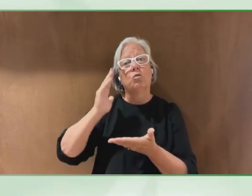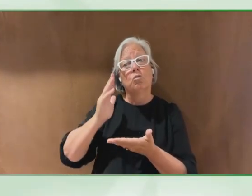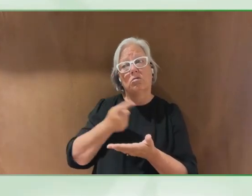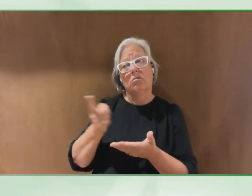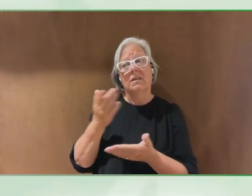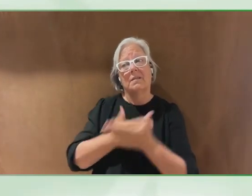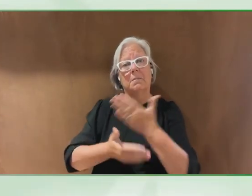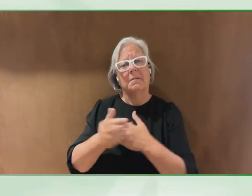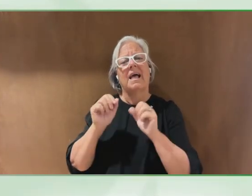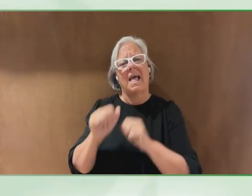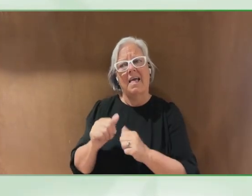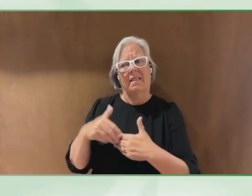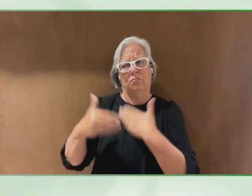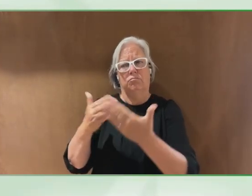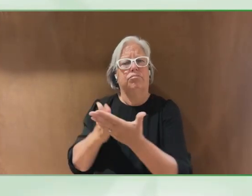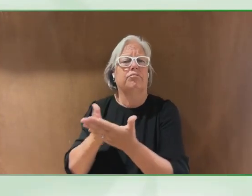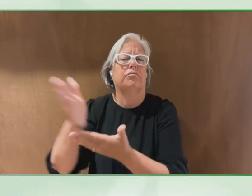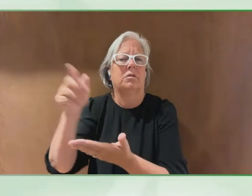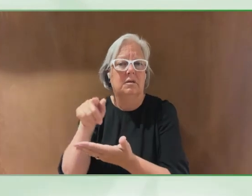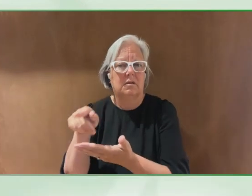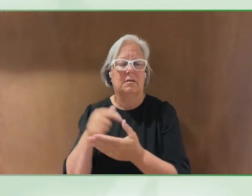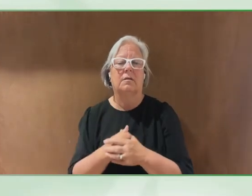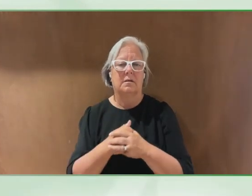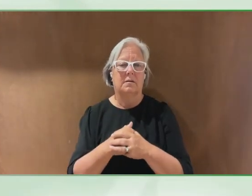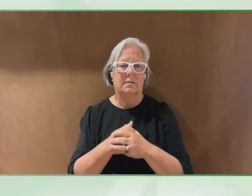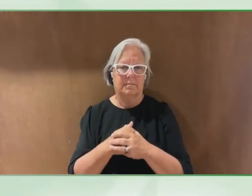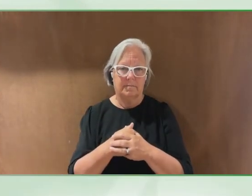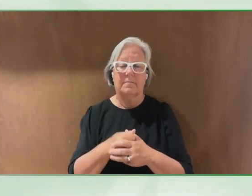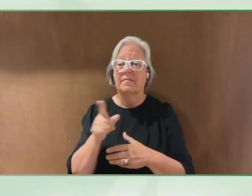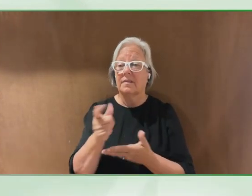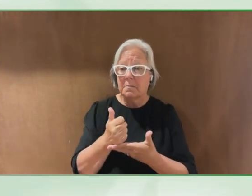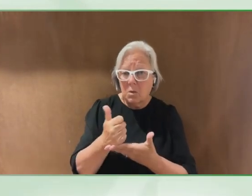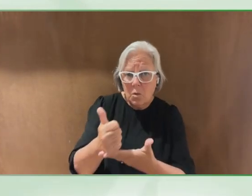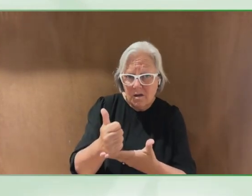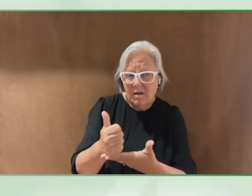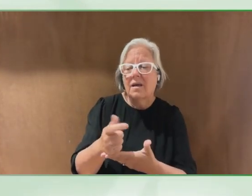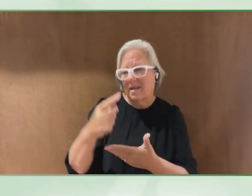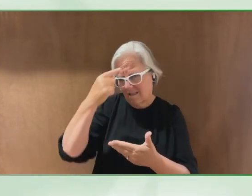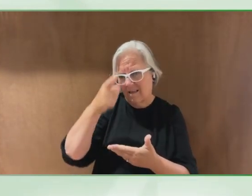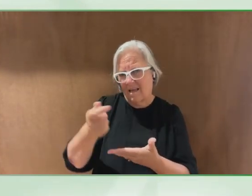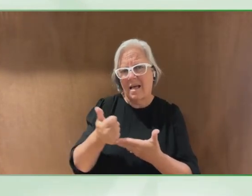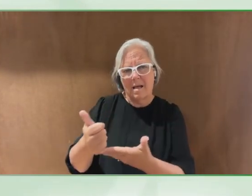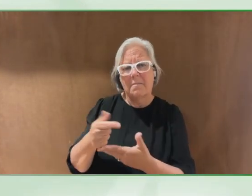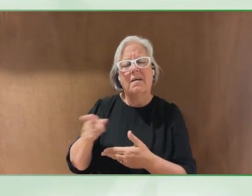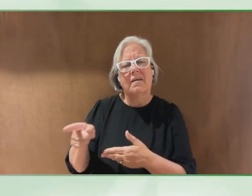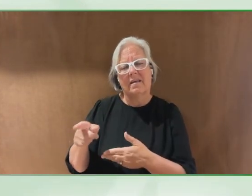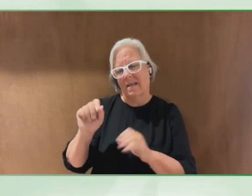I would say that providing the student with one-to-one support could also be beneficial to help the student successfully manage their workload.